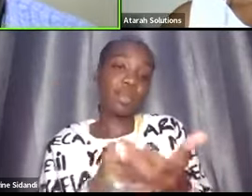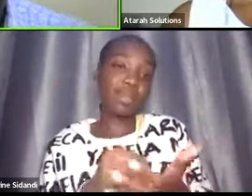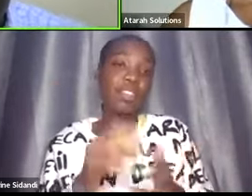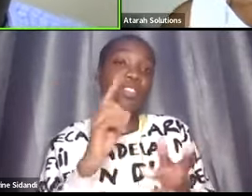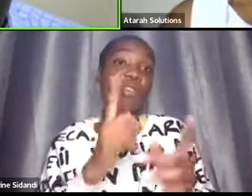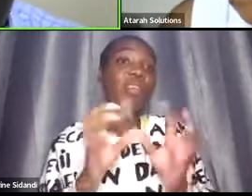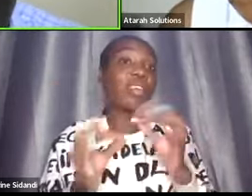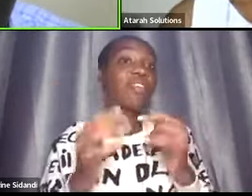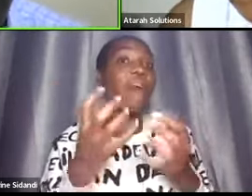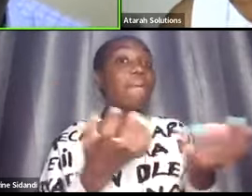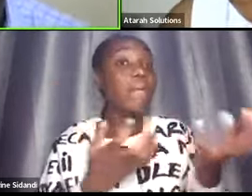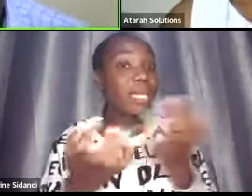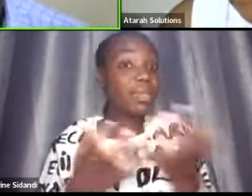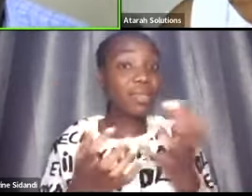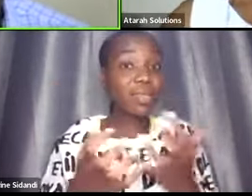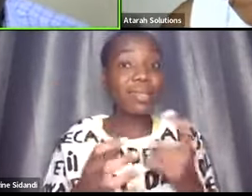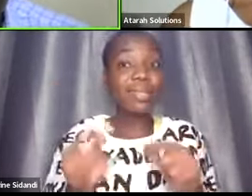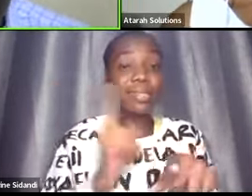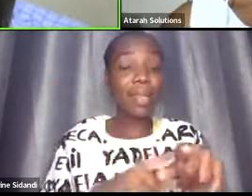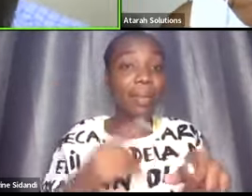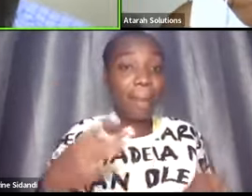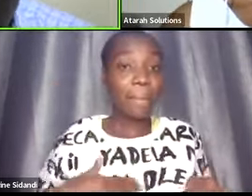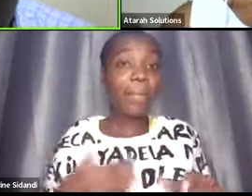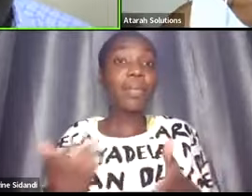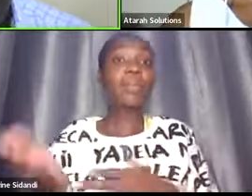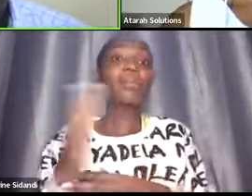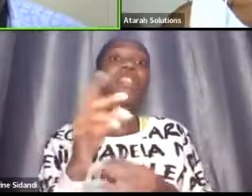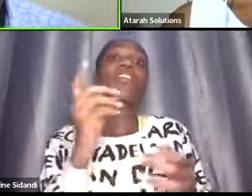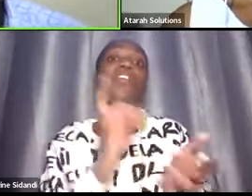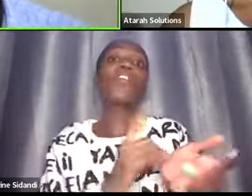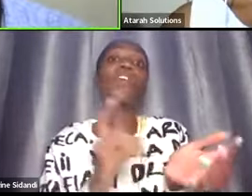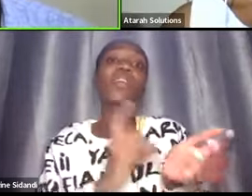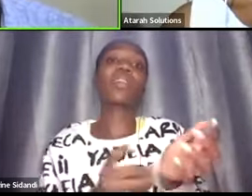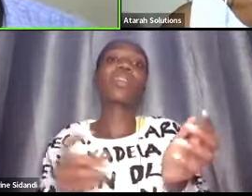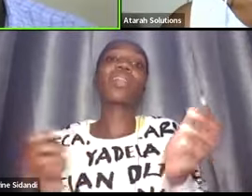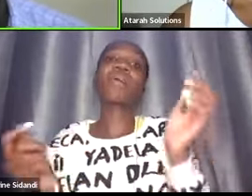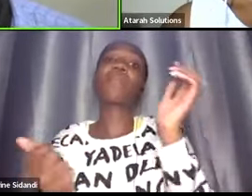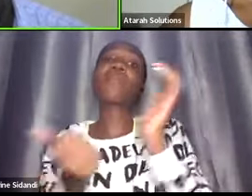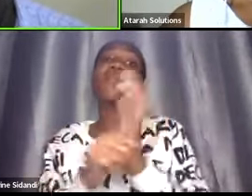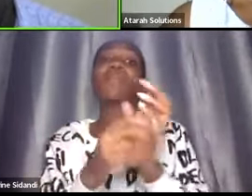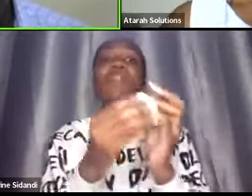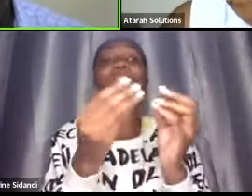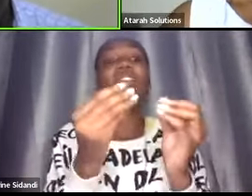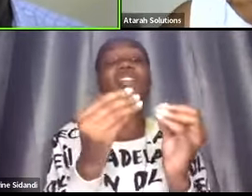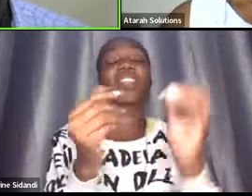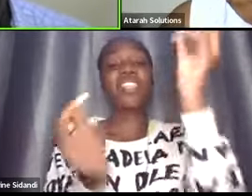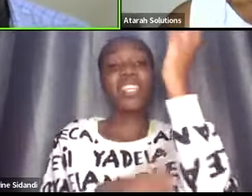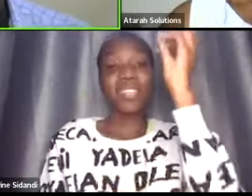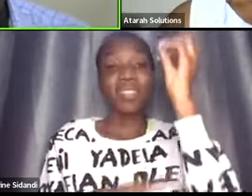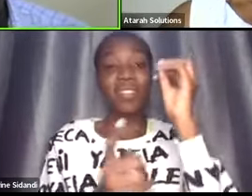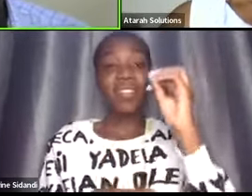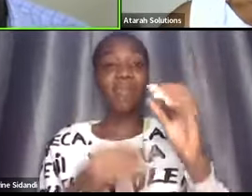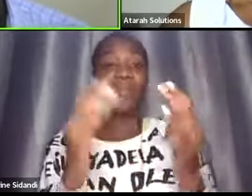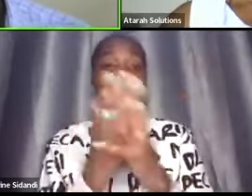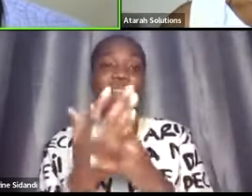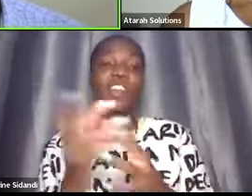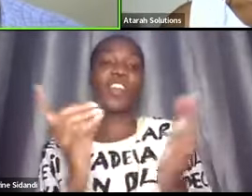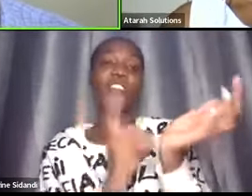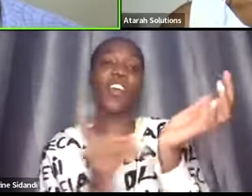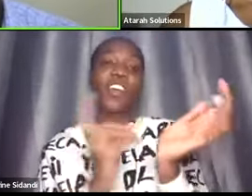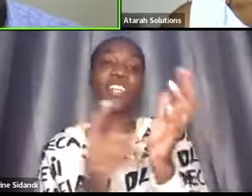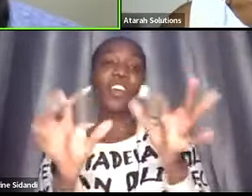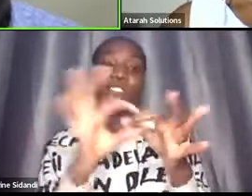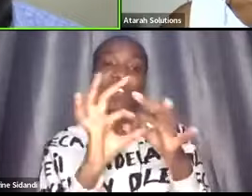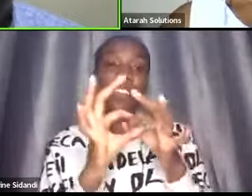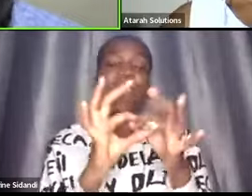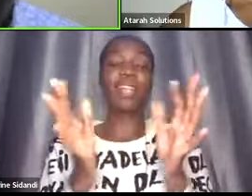know. When I was mediating the doctors' disputes in Kenya, you know, the dispute between the Doctors' Union, the Council of Governors, and the Ministry of